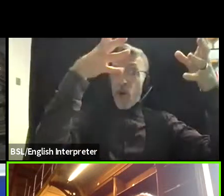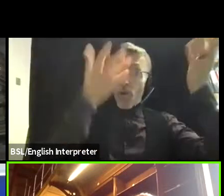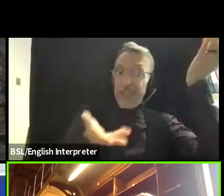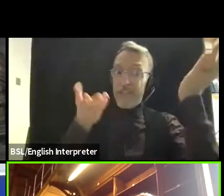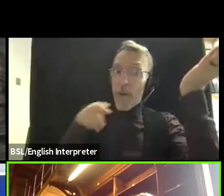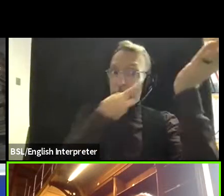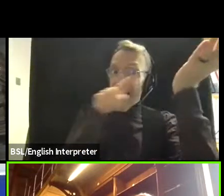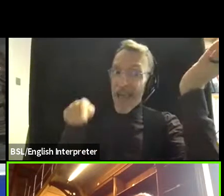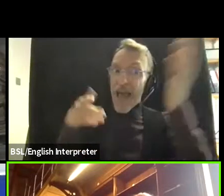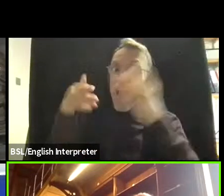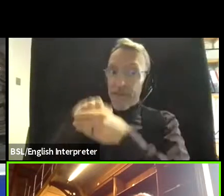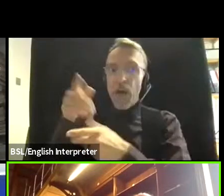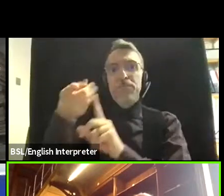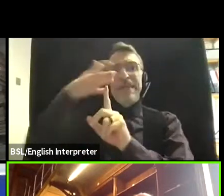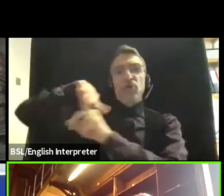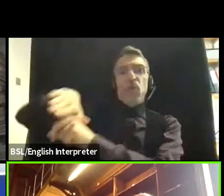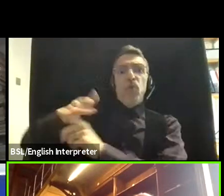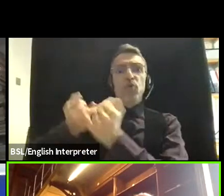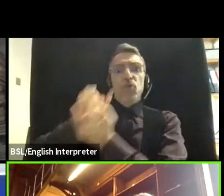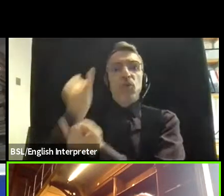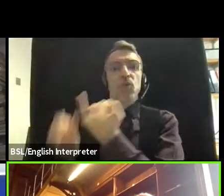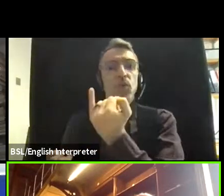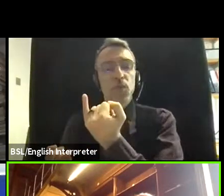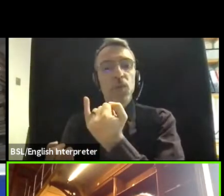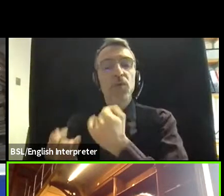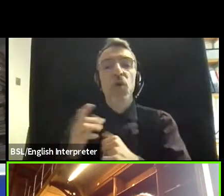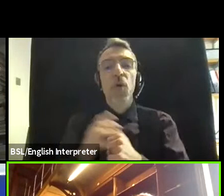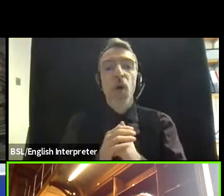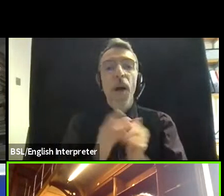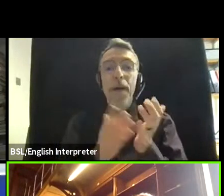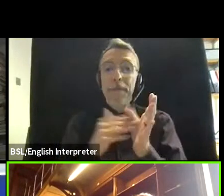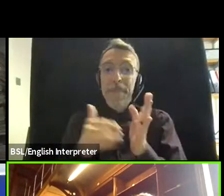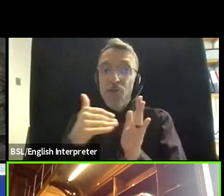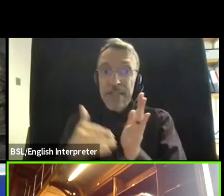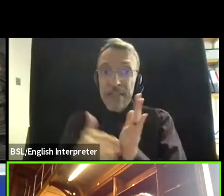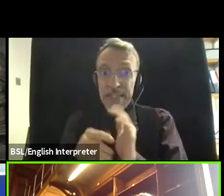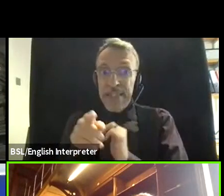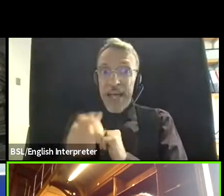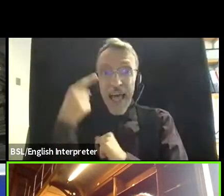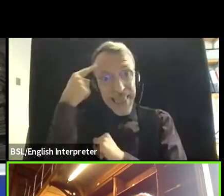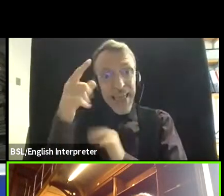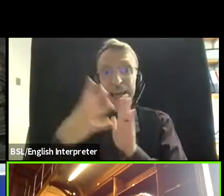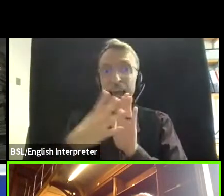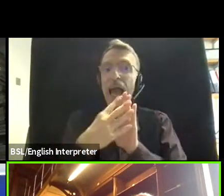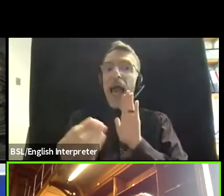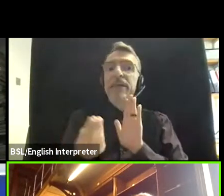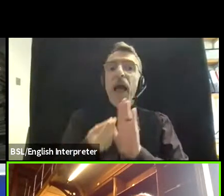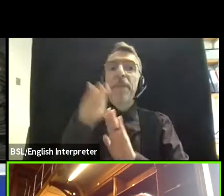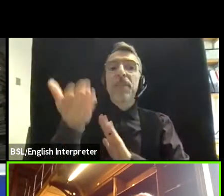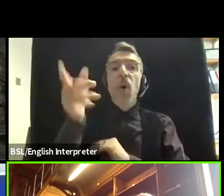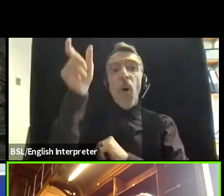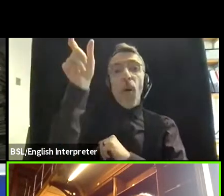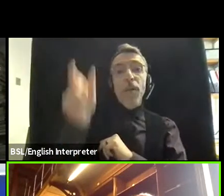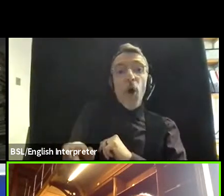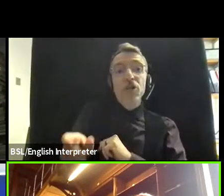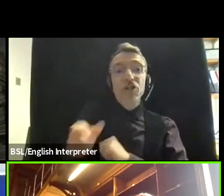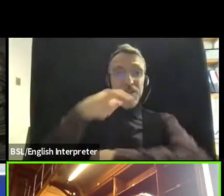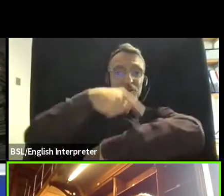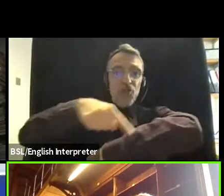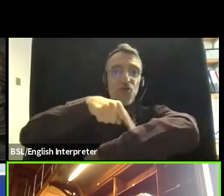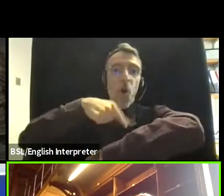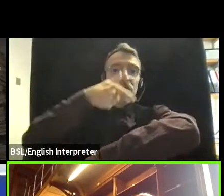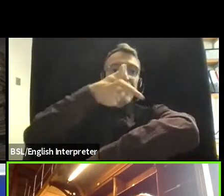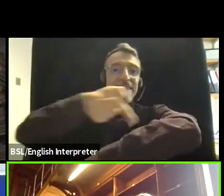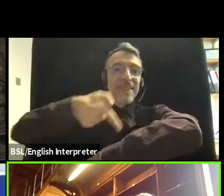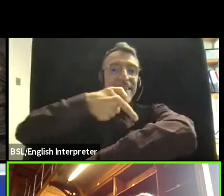the persecution they face. I think it was Marie's, in fact, give the example of a person who had a cross in their